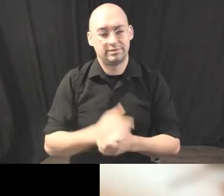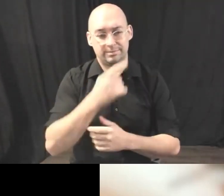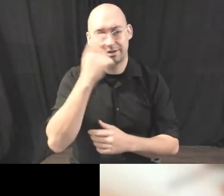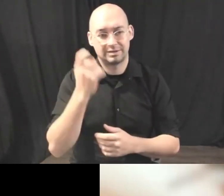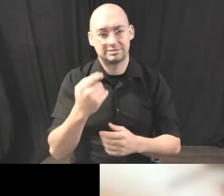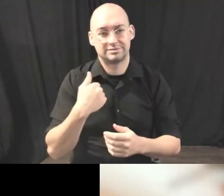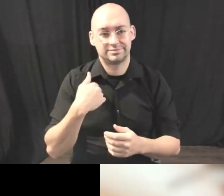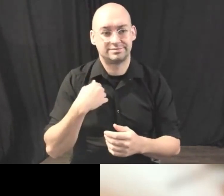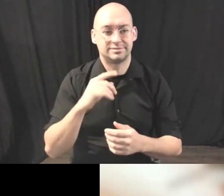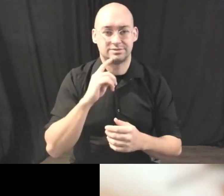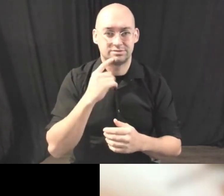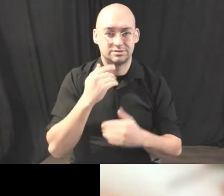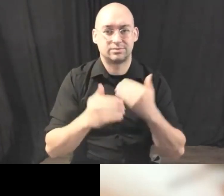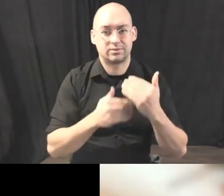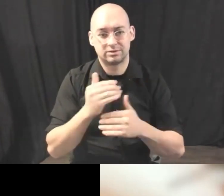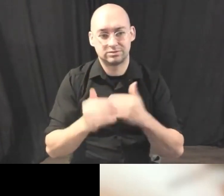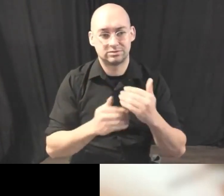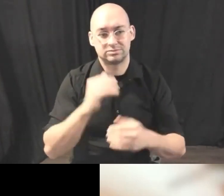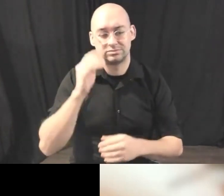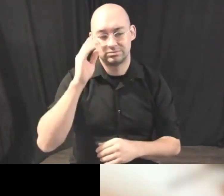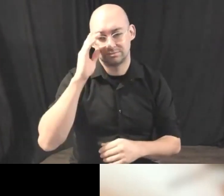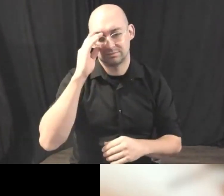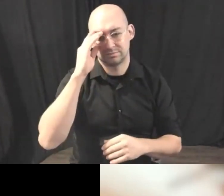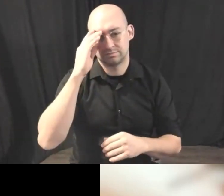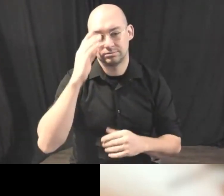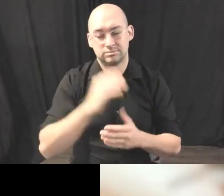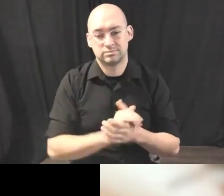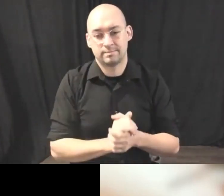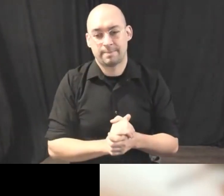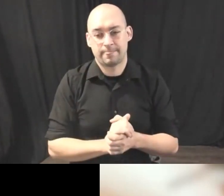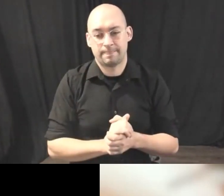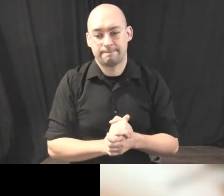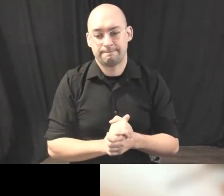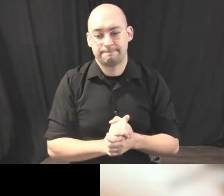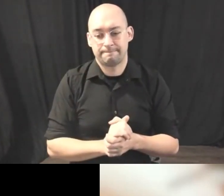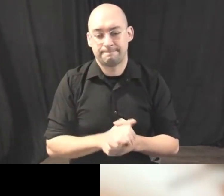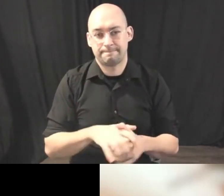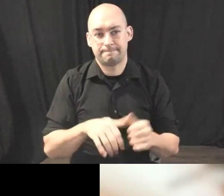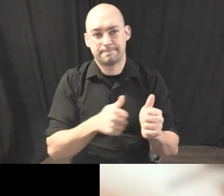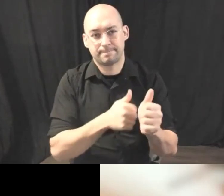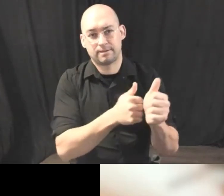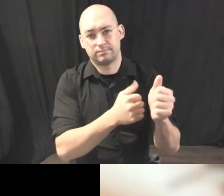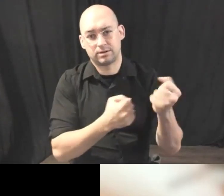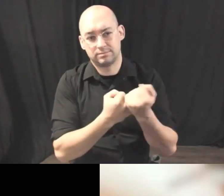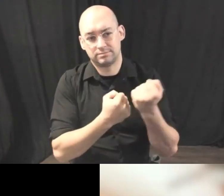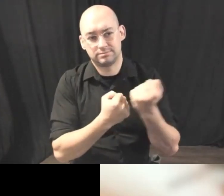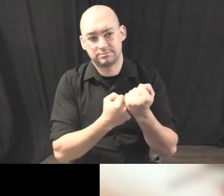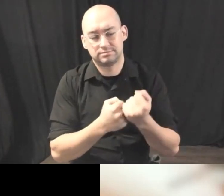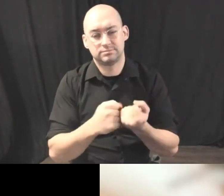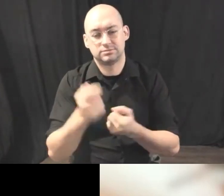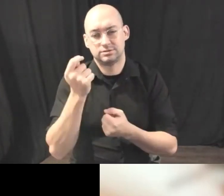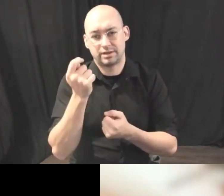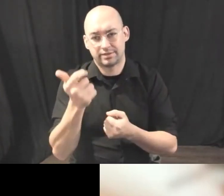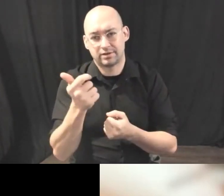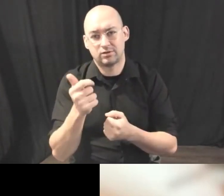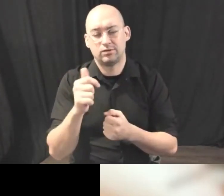arduous process. So just some of those things that back up what's being voiced here is that there are small,